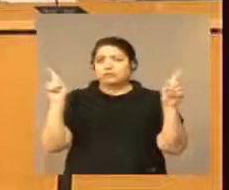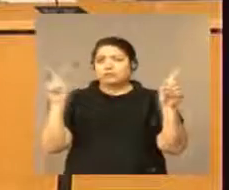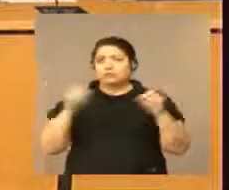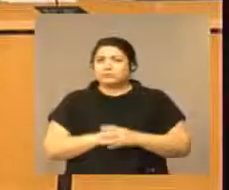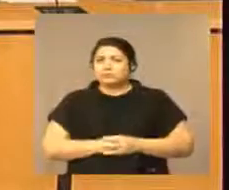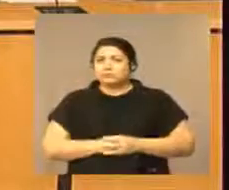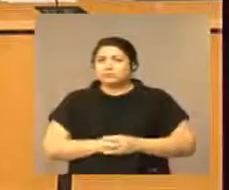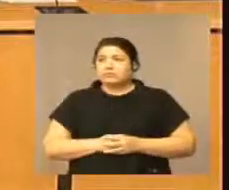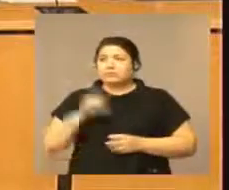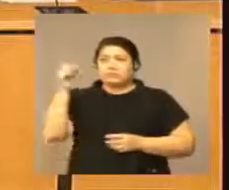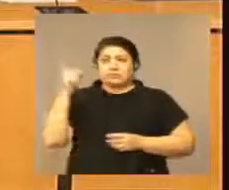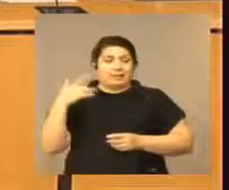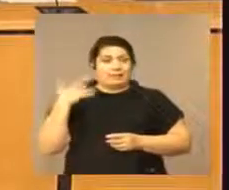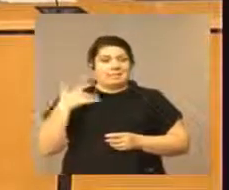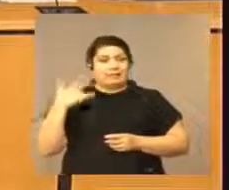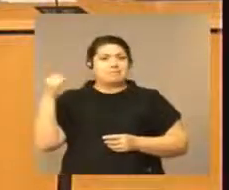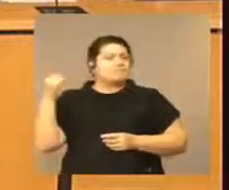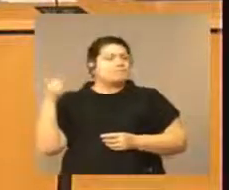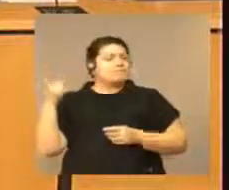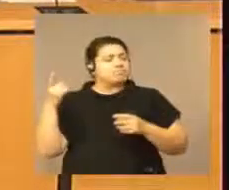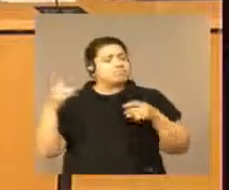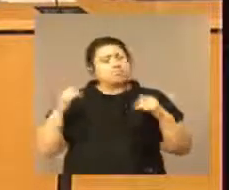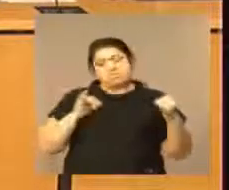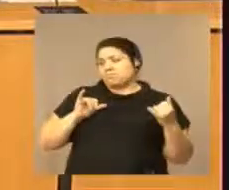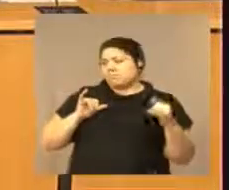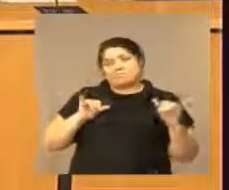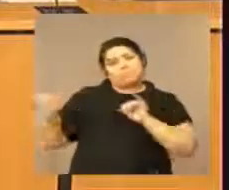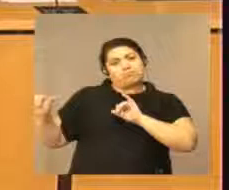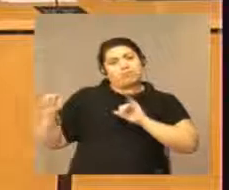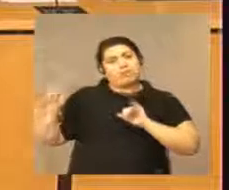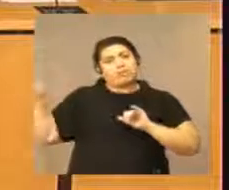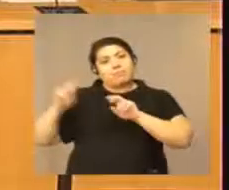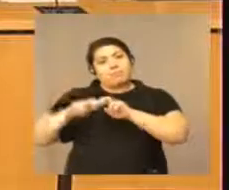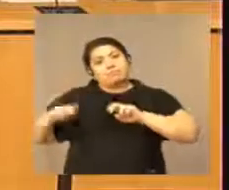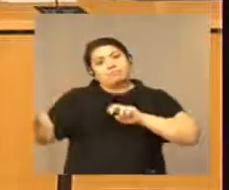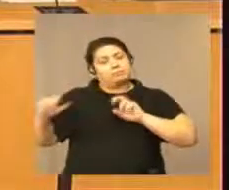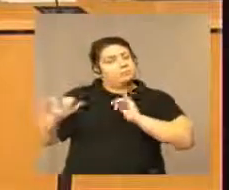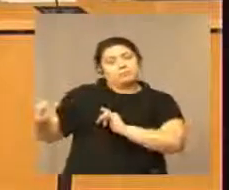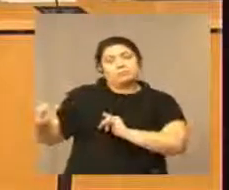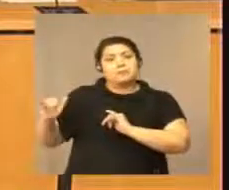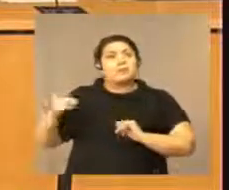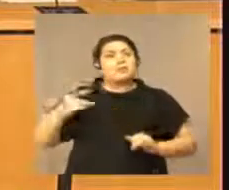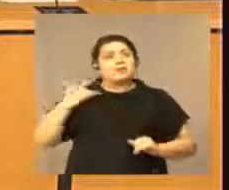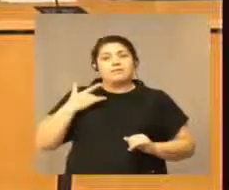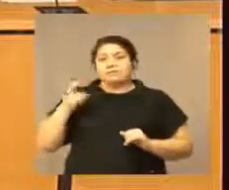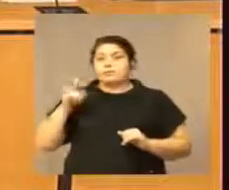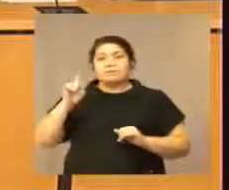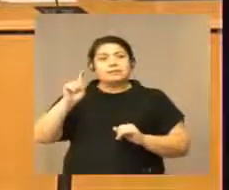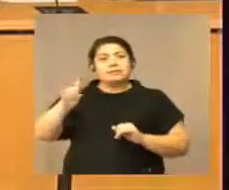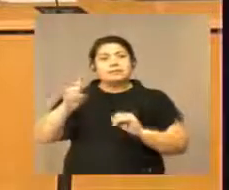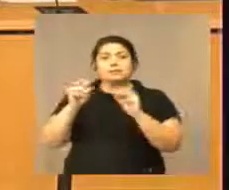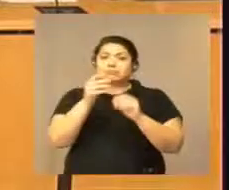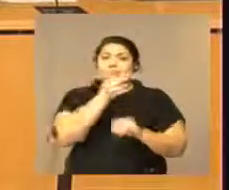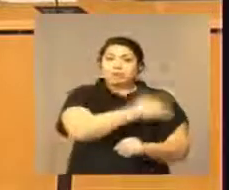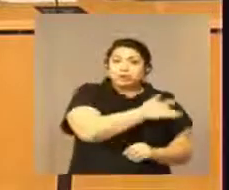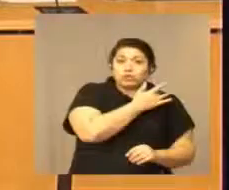Well, I think it's consistent with what the other panelists have said. There's going to be more engagement from both